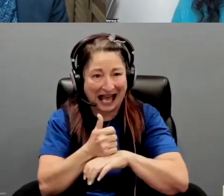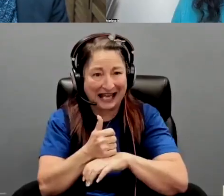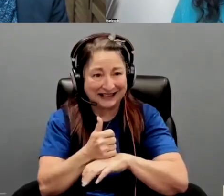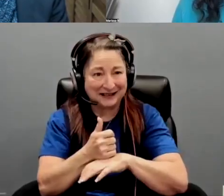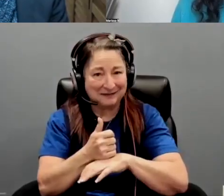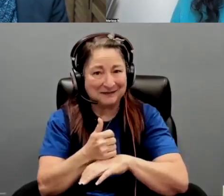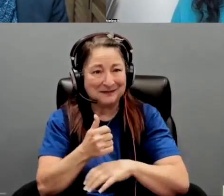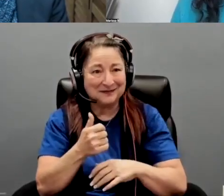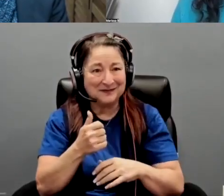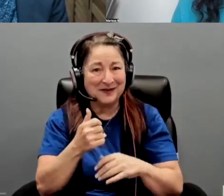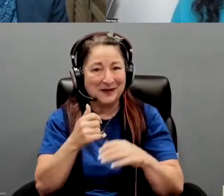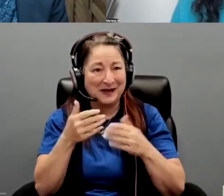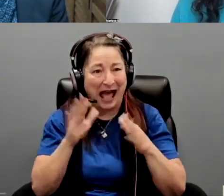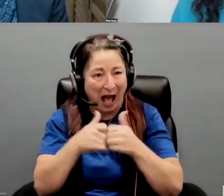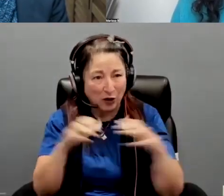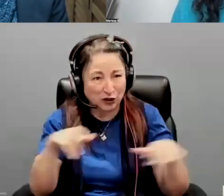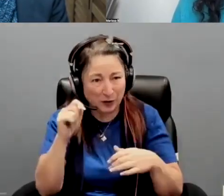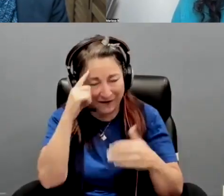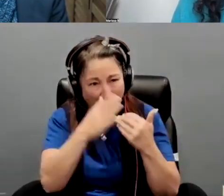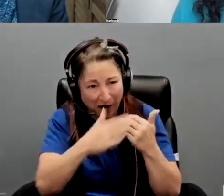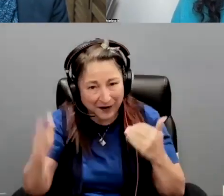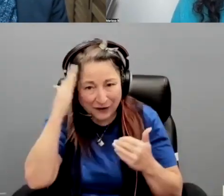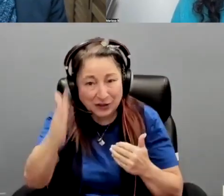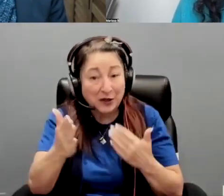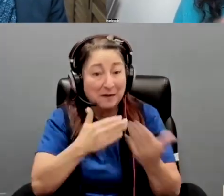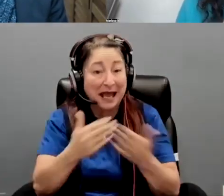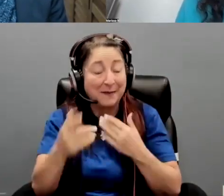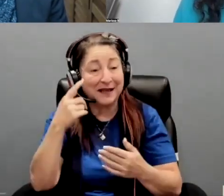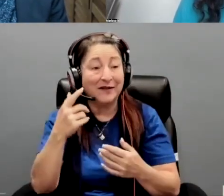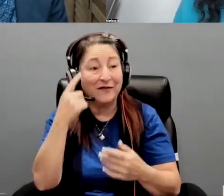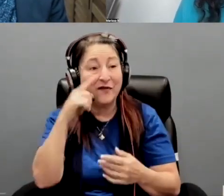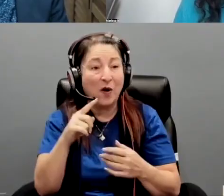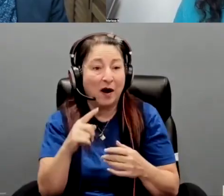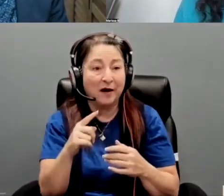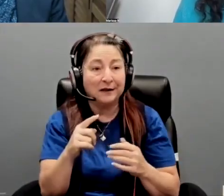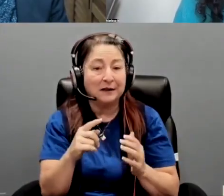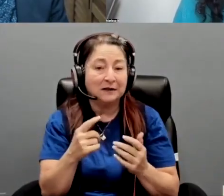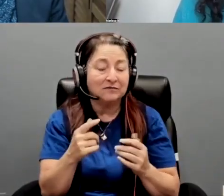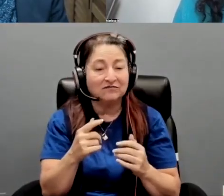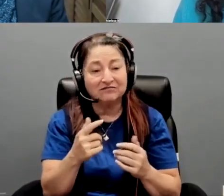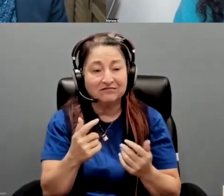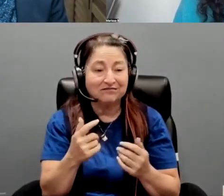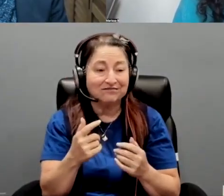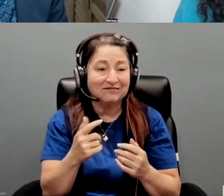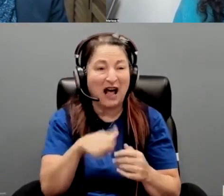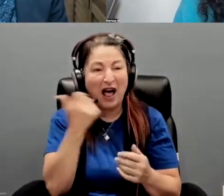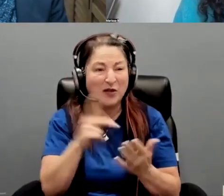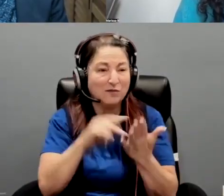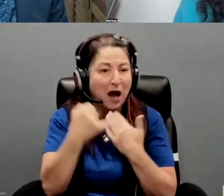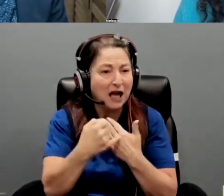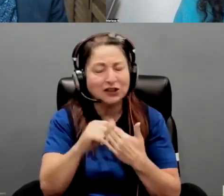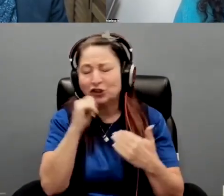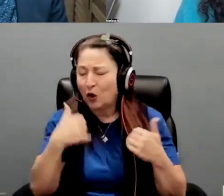for indie projects where maybe they don't have the budget, again, going back into asking the right questions and asking the